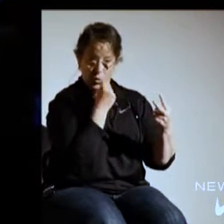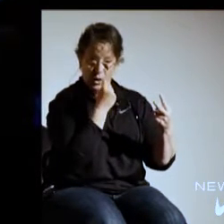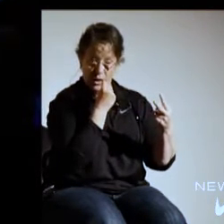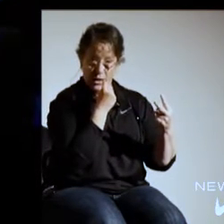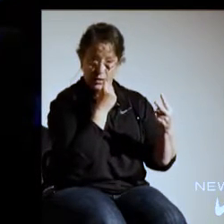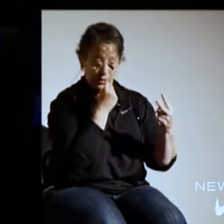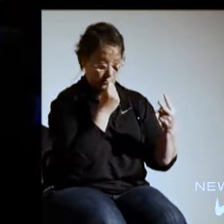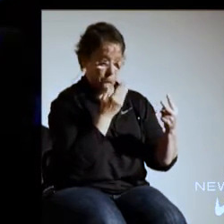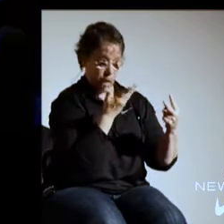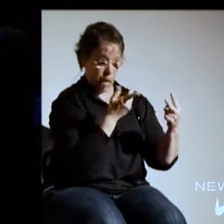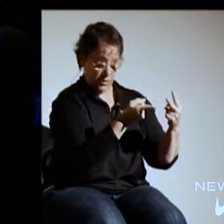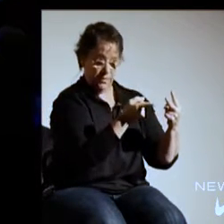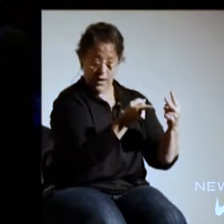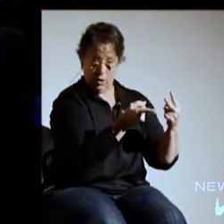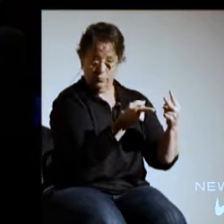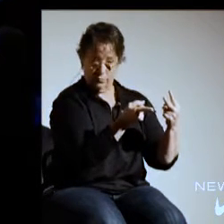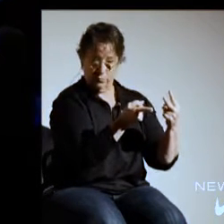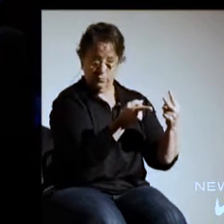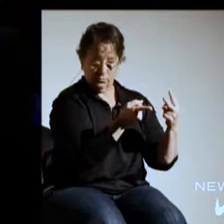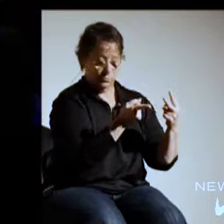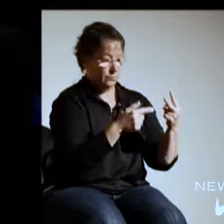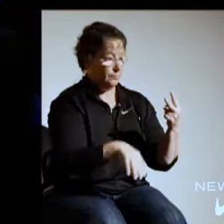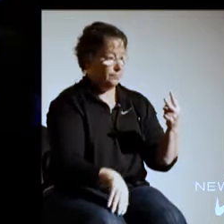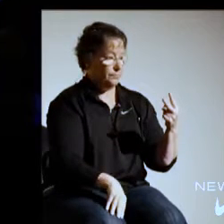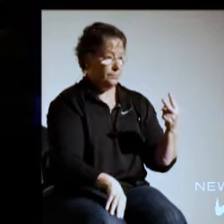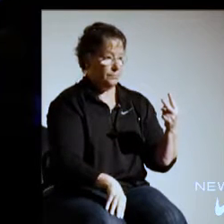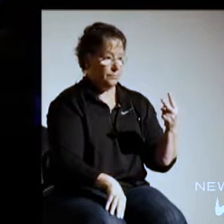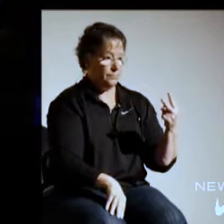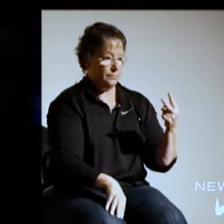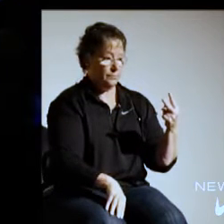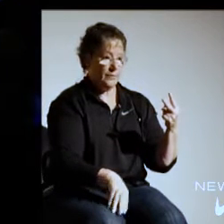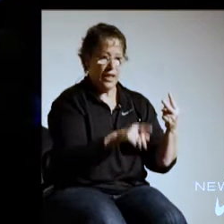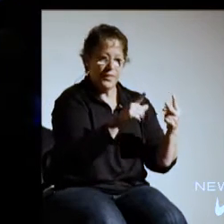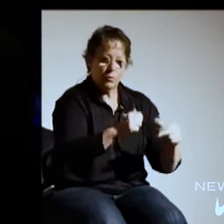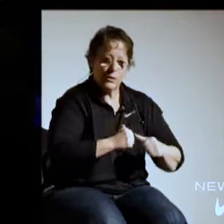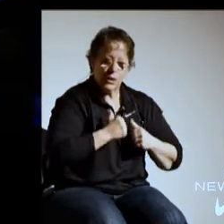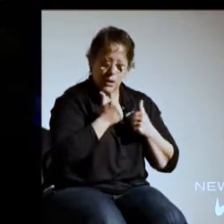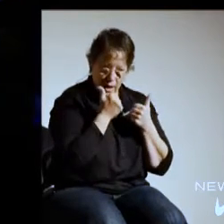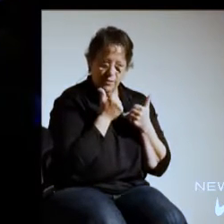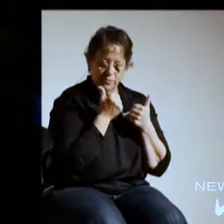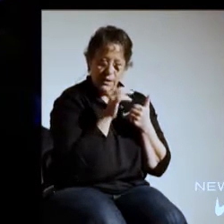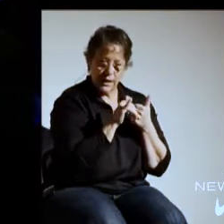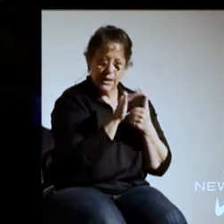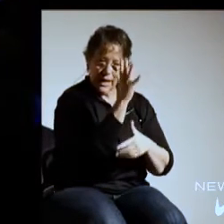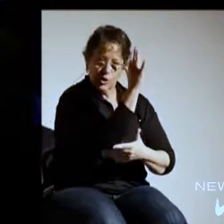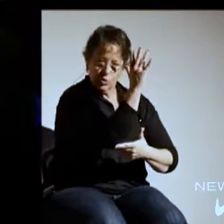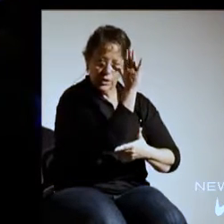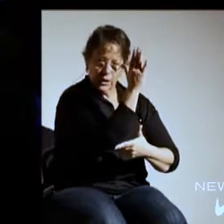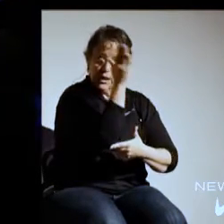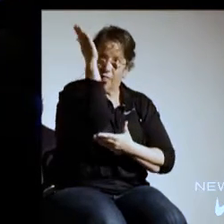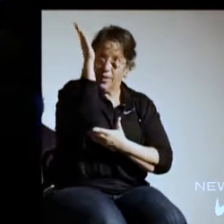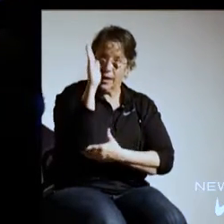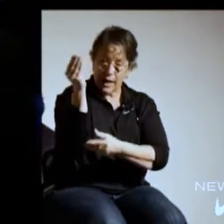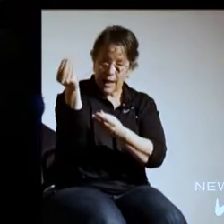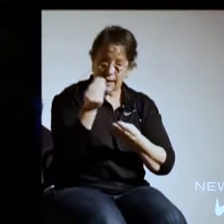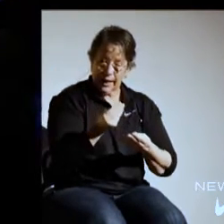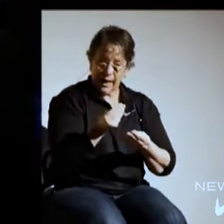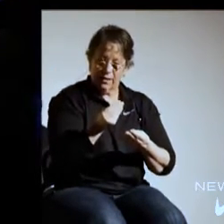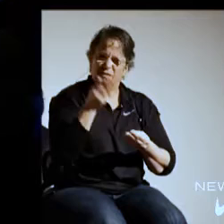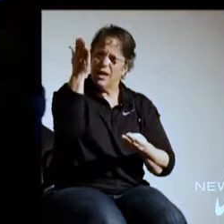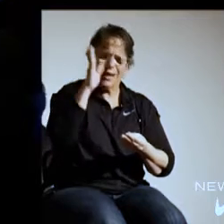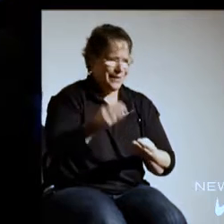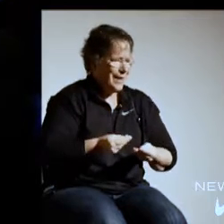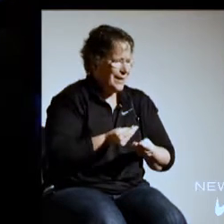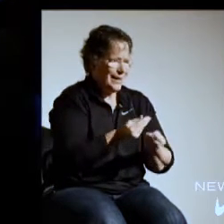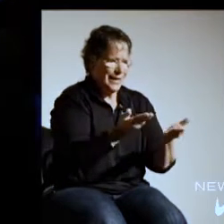had planted and live. There was life in that tree. God supplied for them.